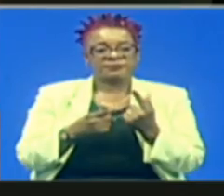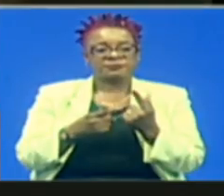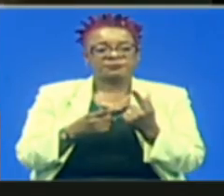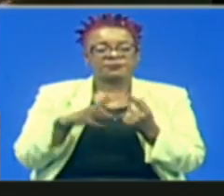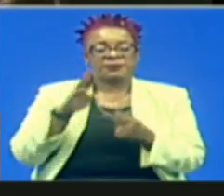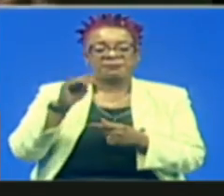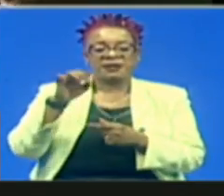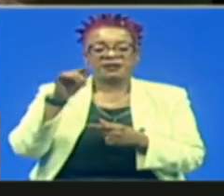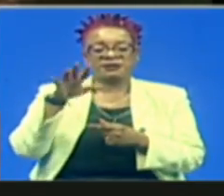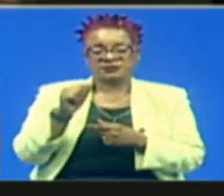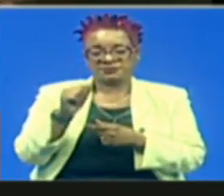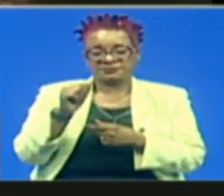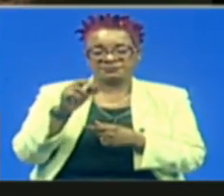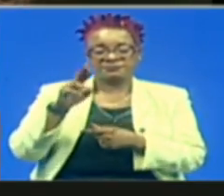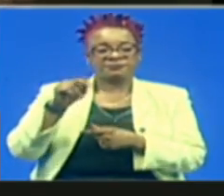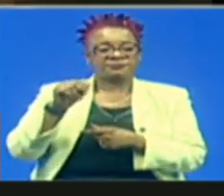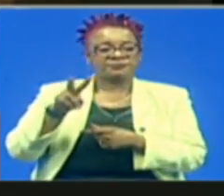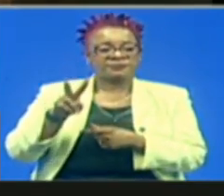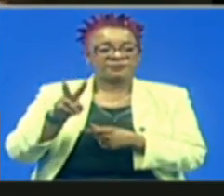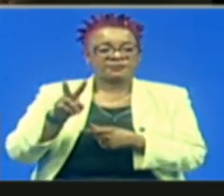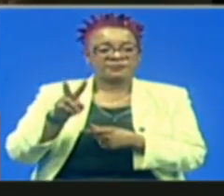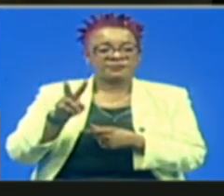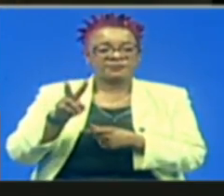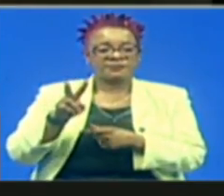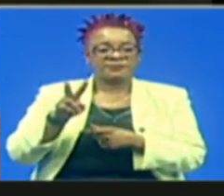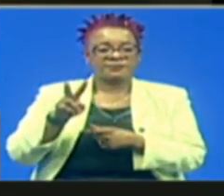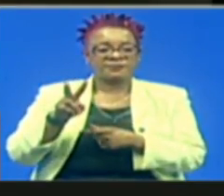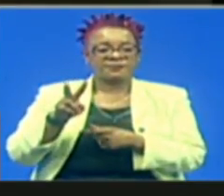Melita Oletenges, NTV.